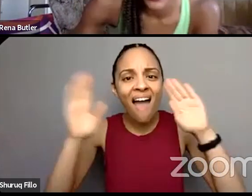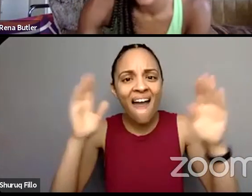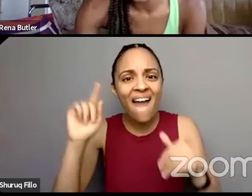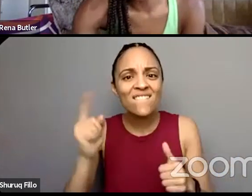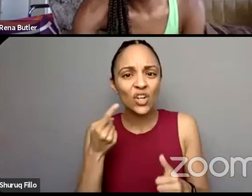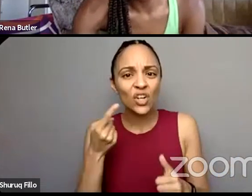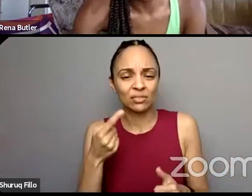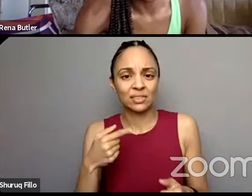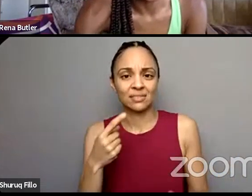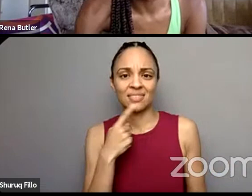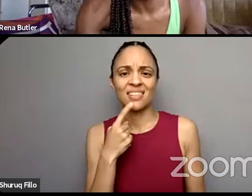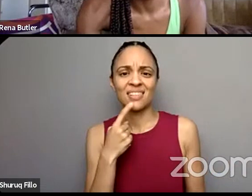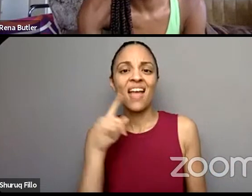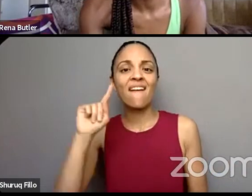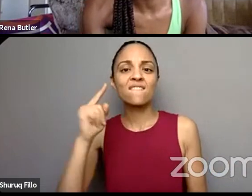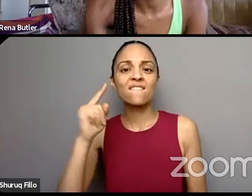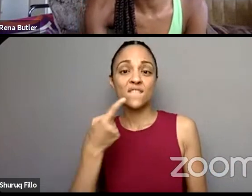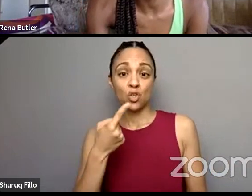Cheers me, Reggie Wilson.